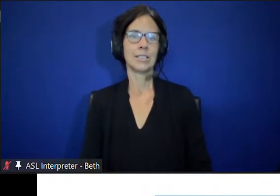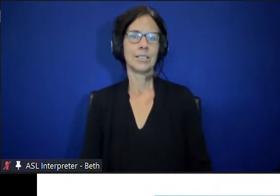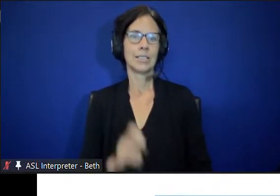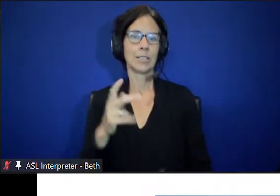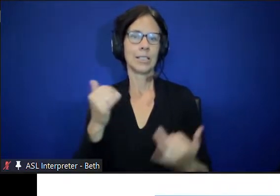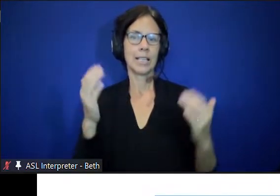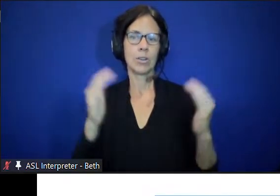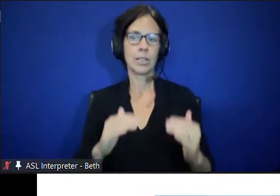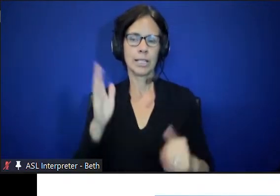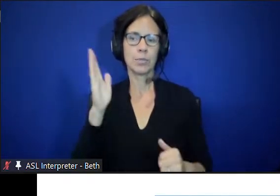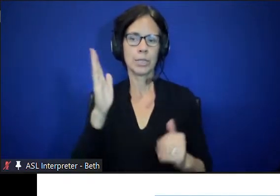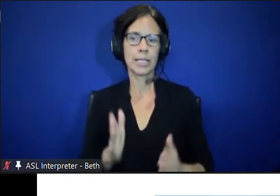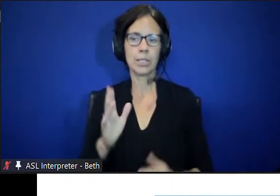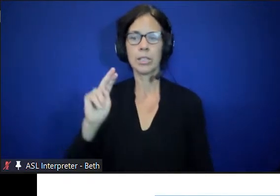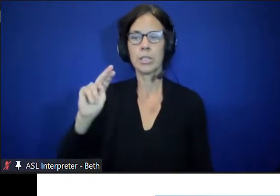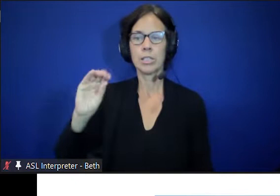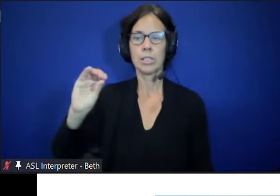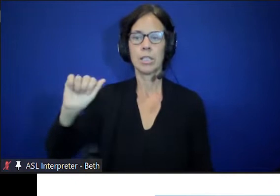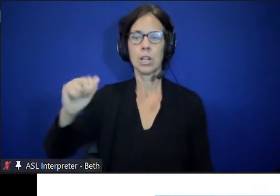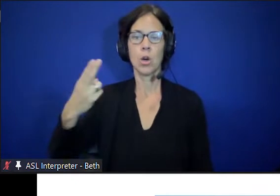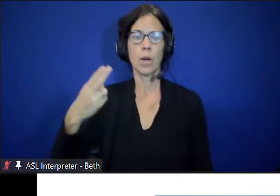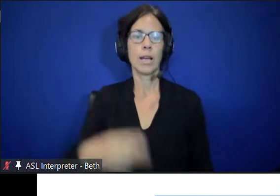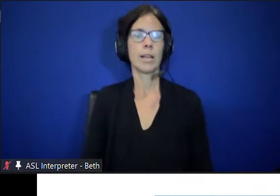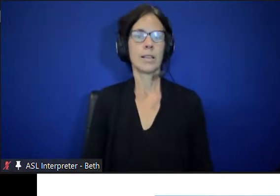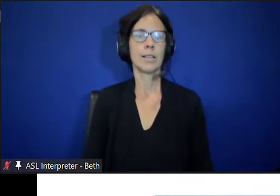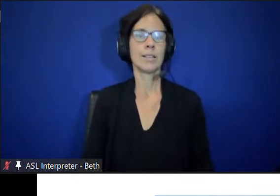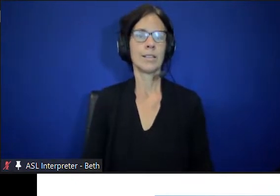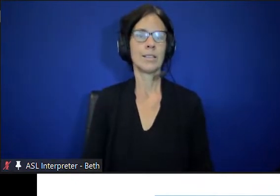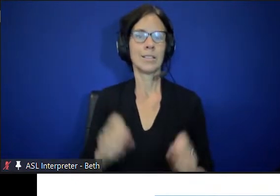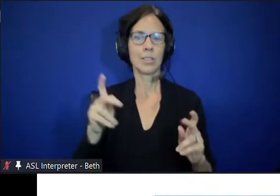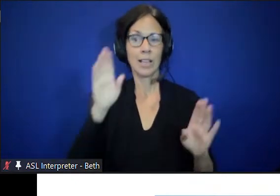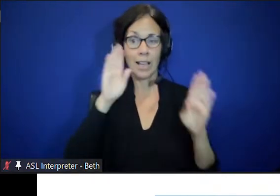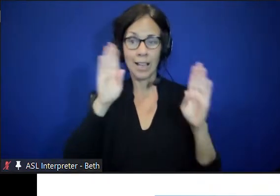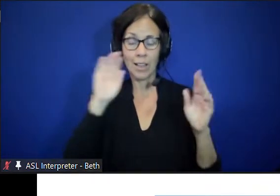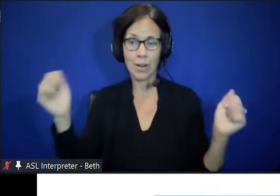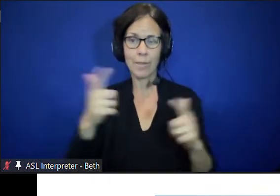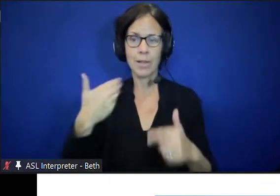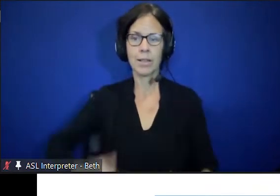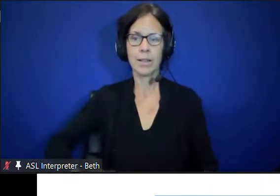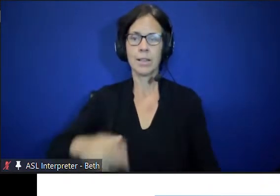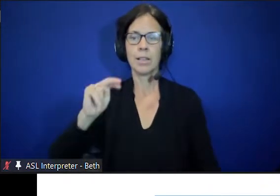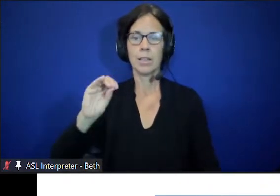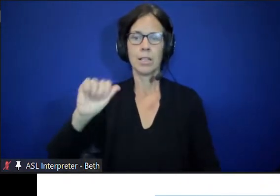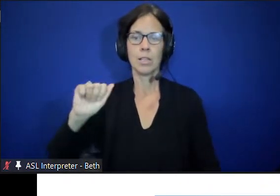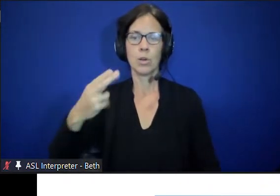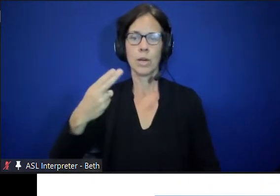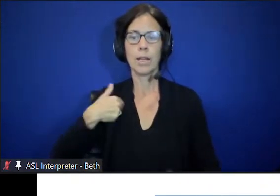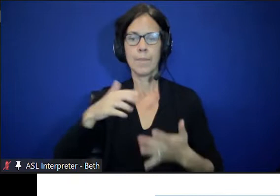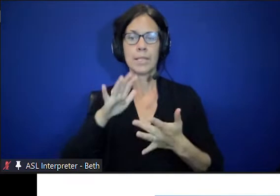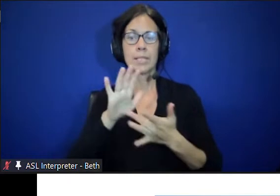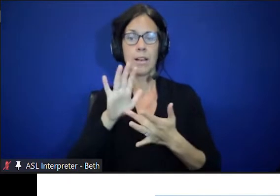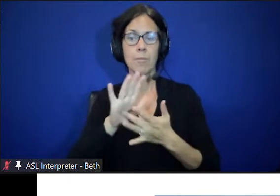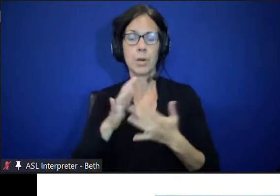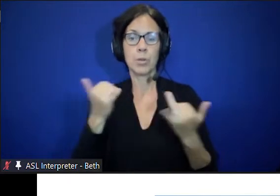All right, our next presenter is Noah. All right. Hi, everybody. My name is Noah, and I am a sophomore right